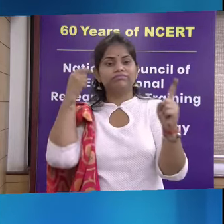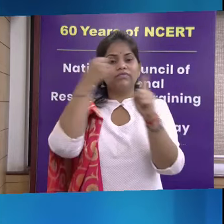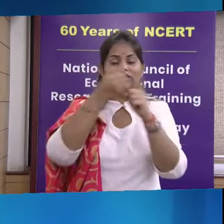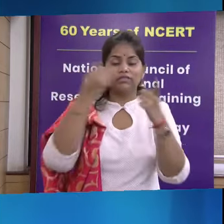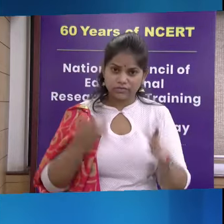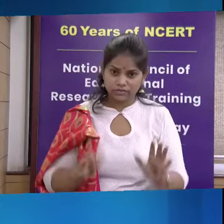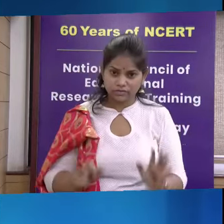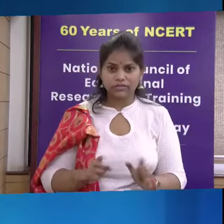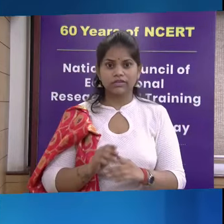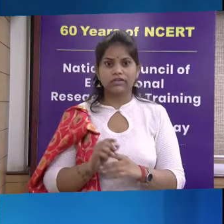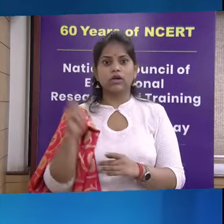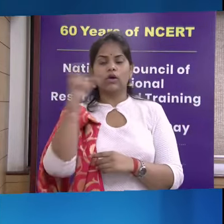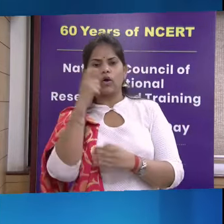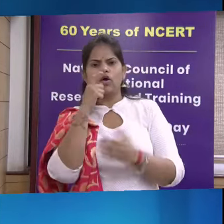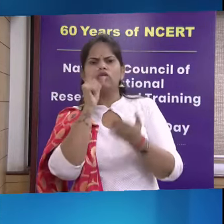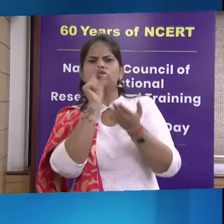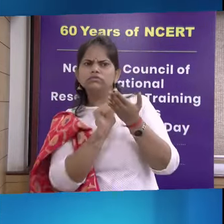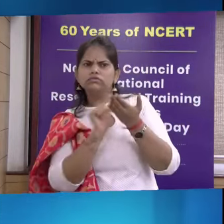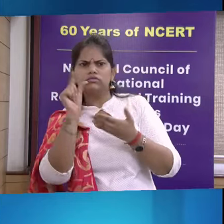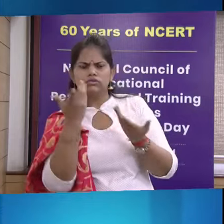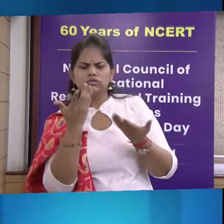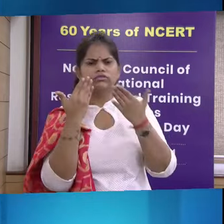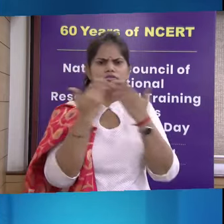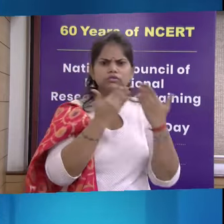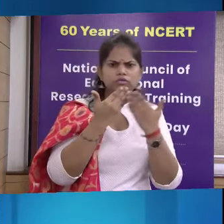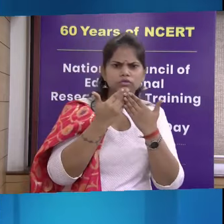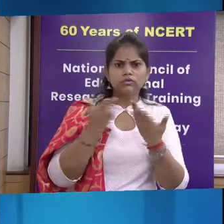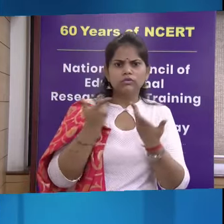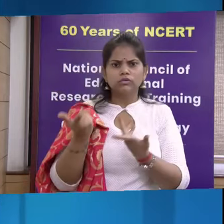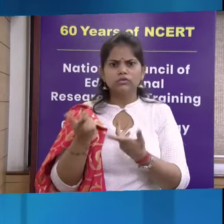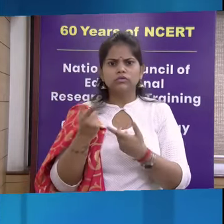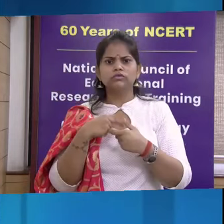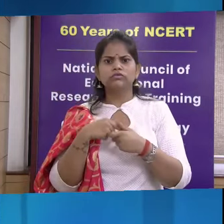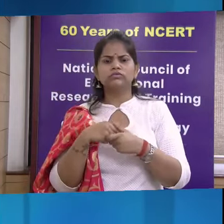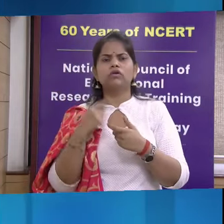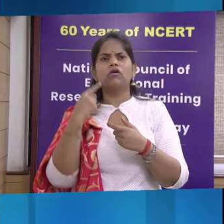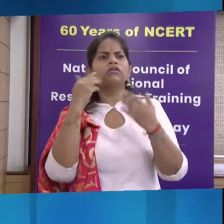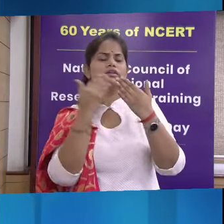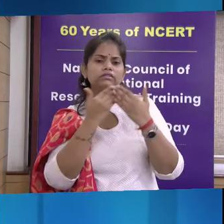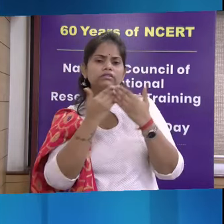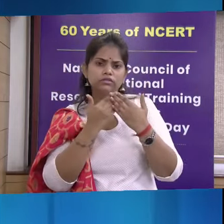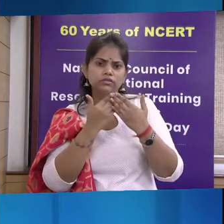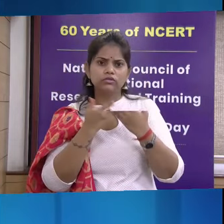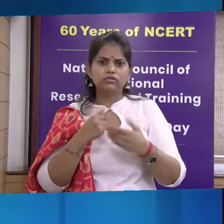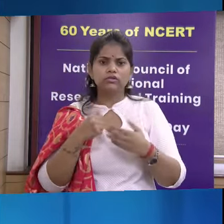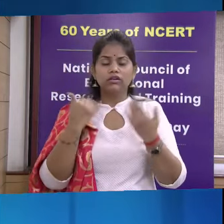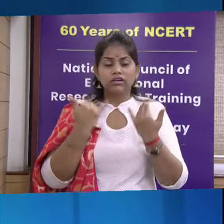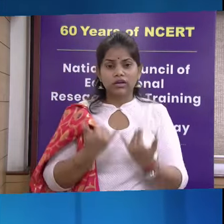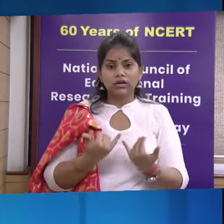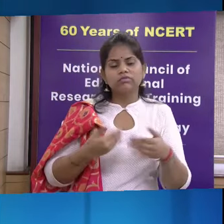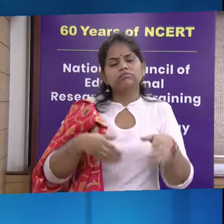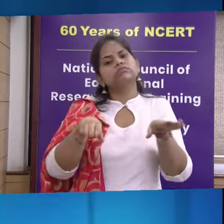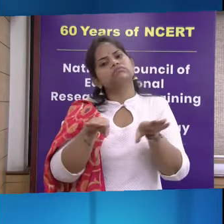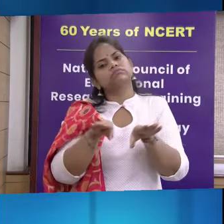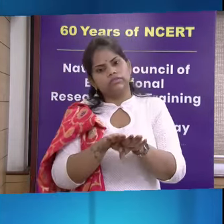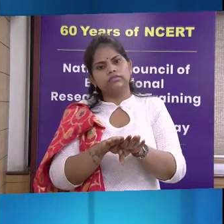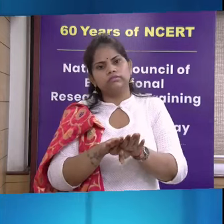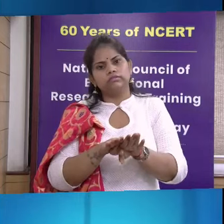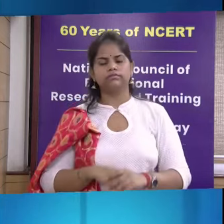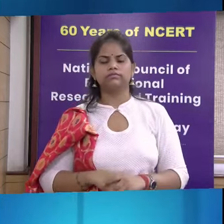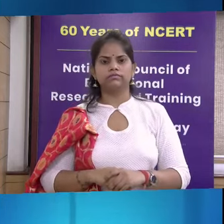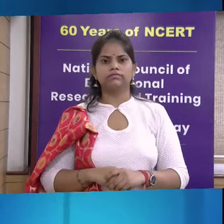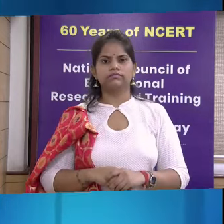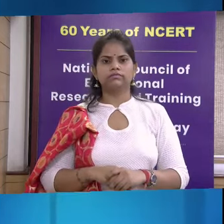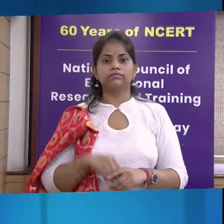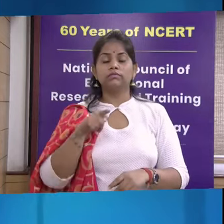nation. Universities, the school and educational institutes are still closed partly. But